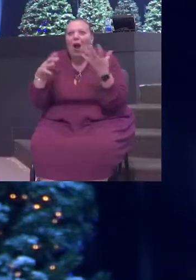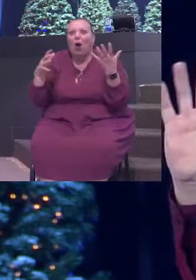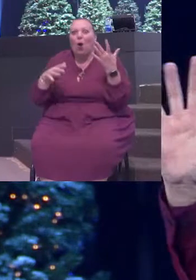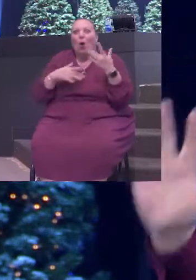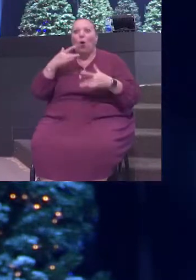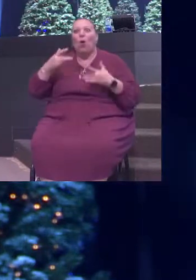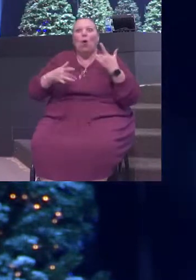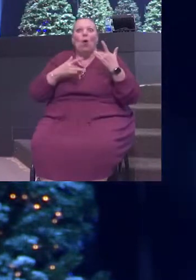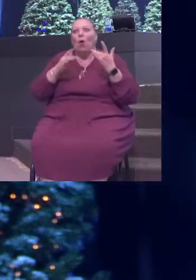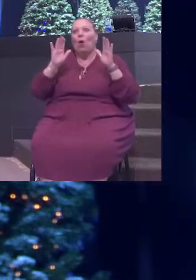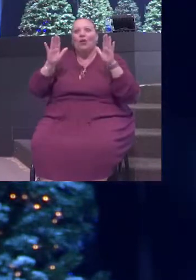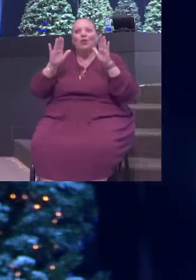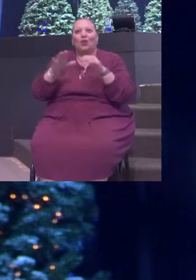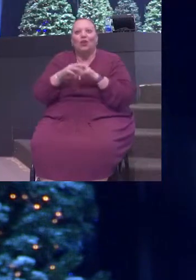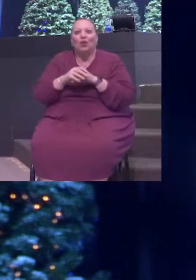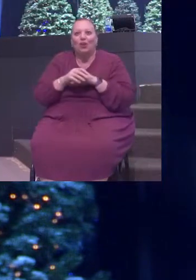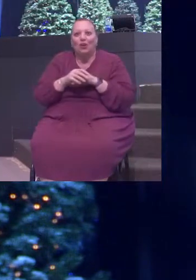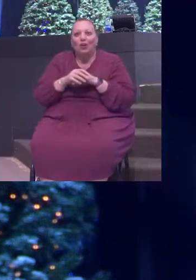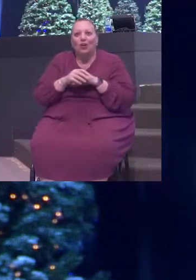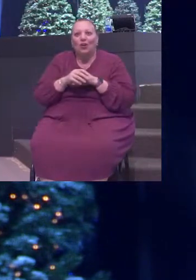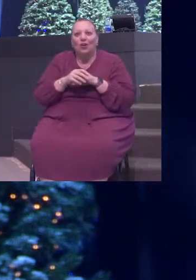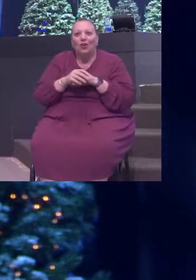of wonder.